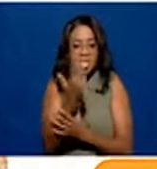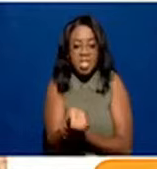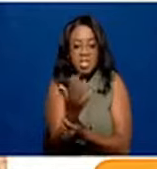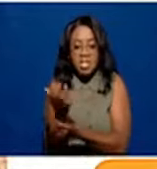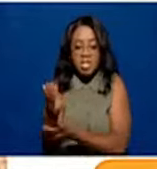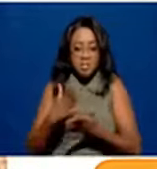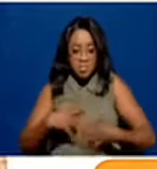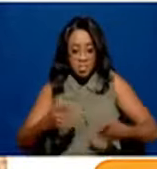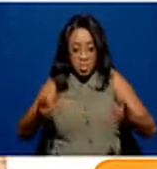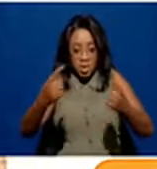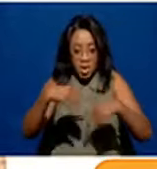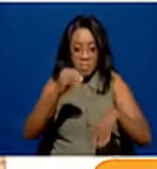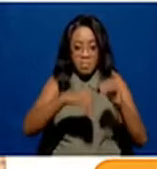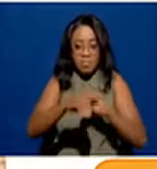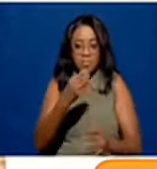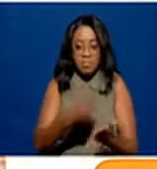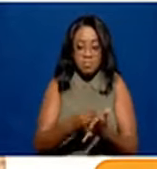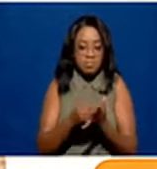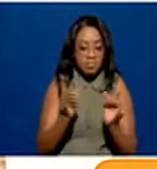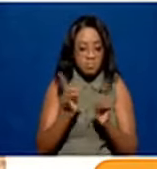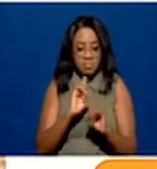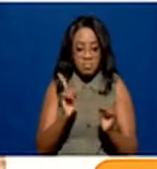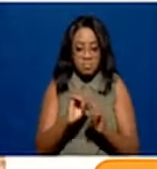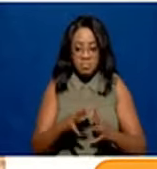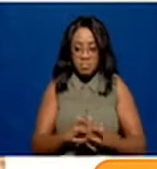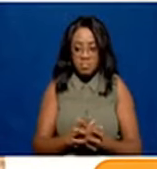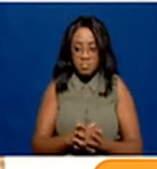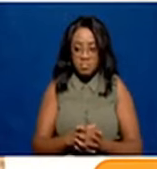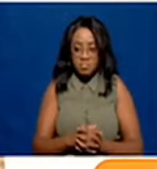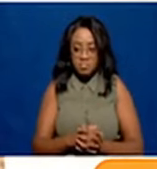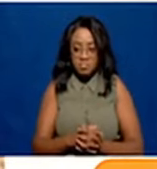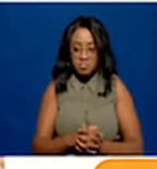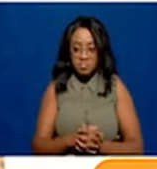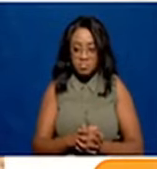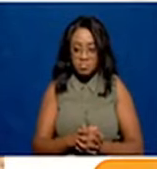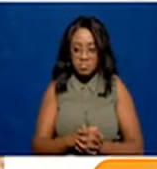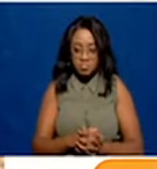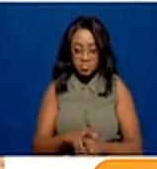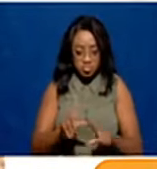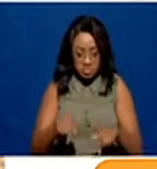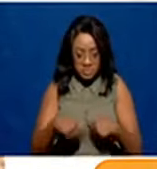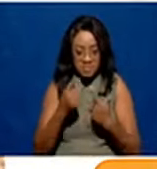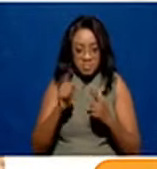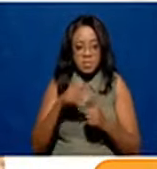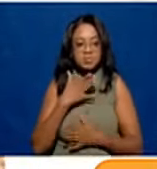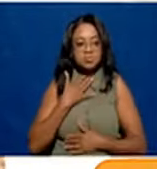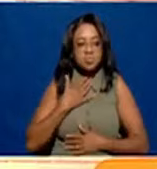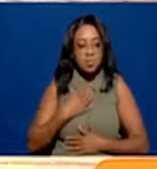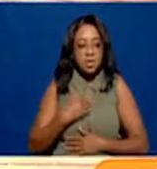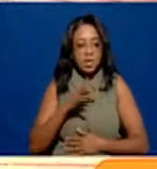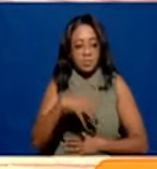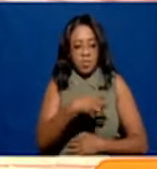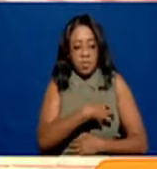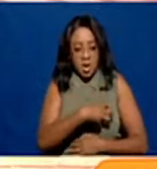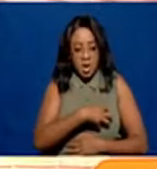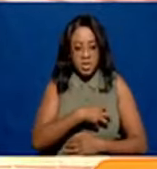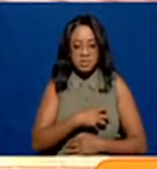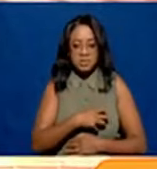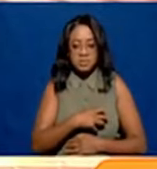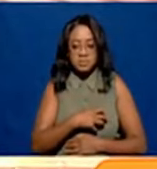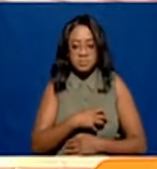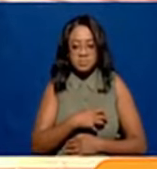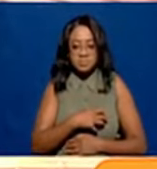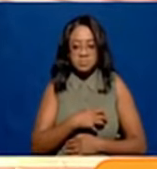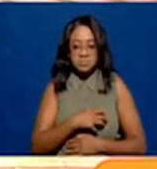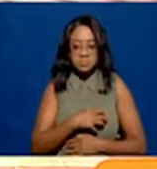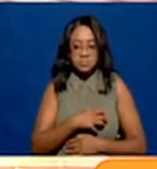the people, and the offertory has to be more intentional, more from the heart. So they do it